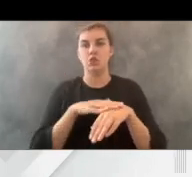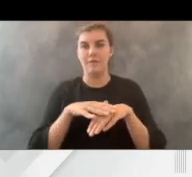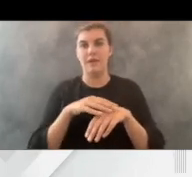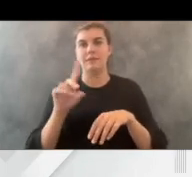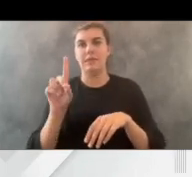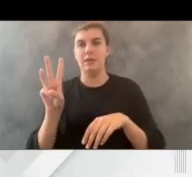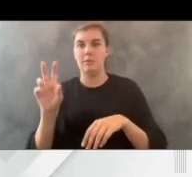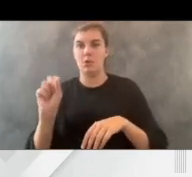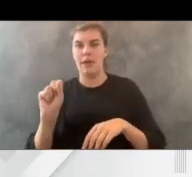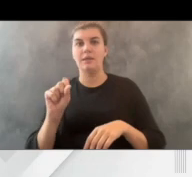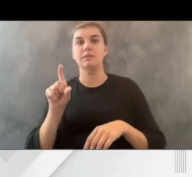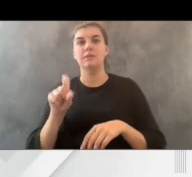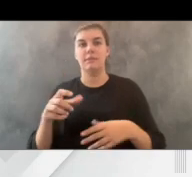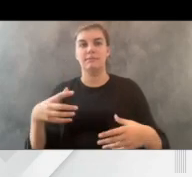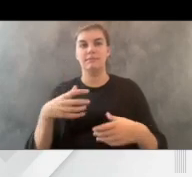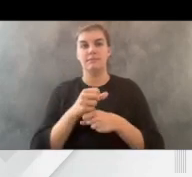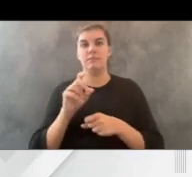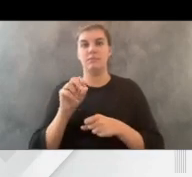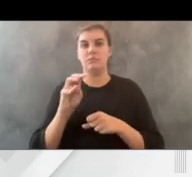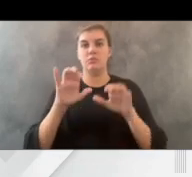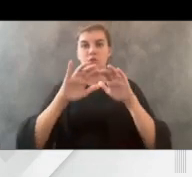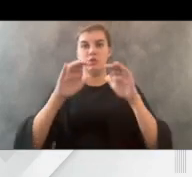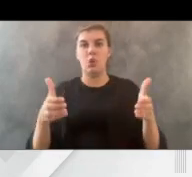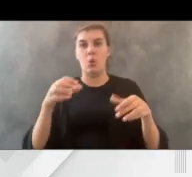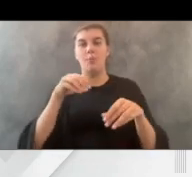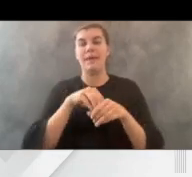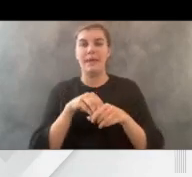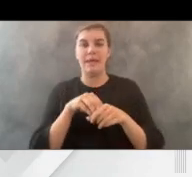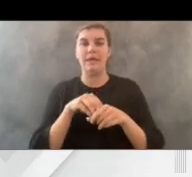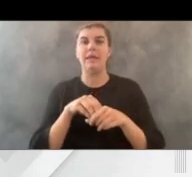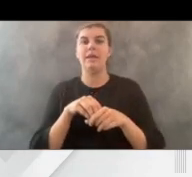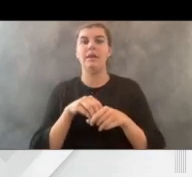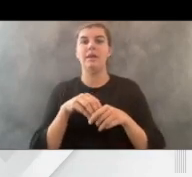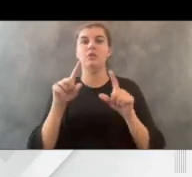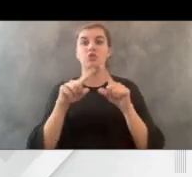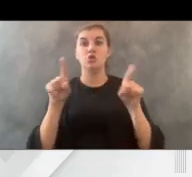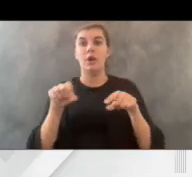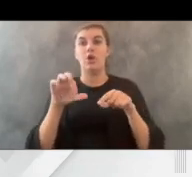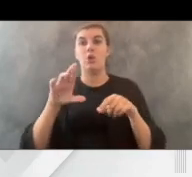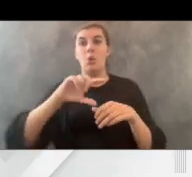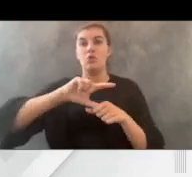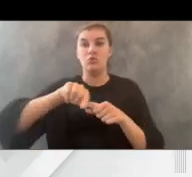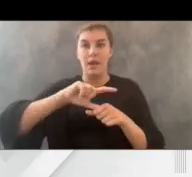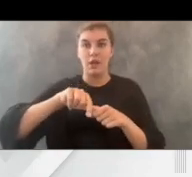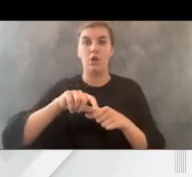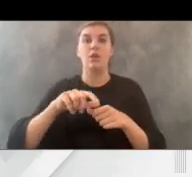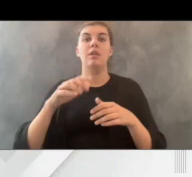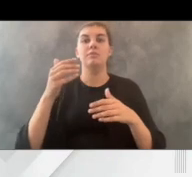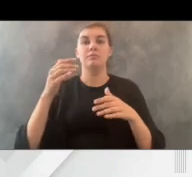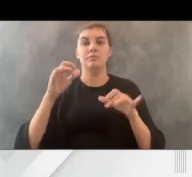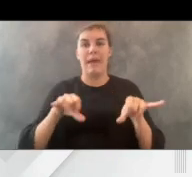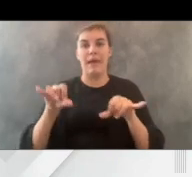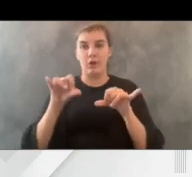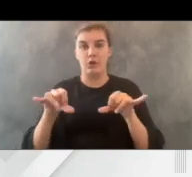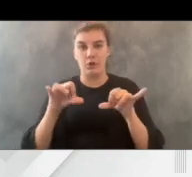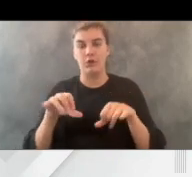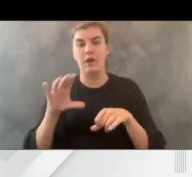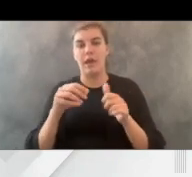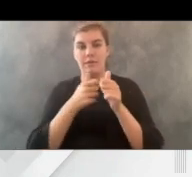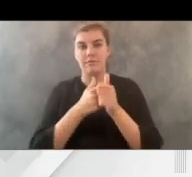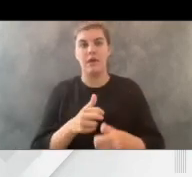slide, the side of the curb ramp must be flared. The slope of the flare cannot exceed